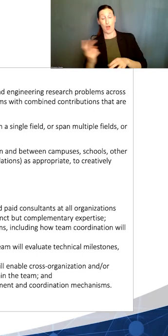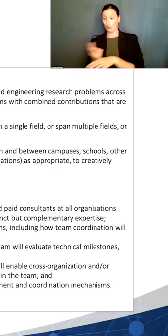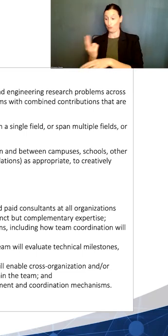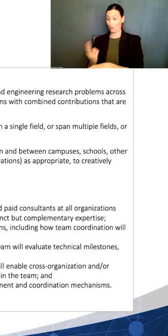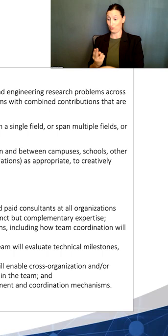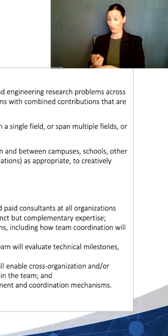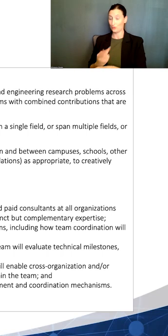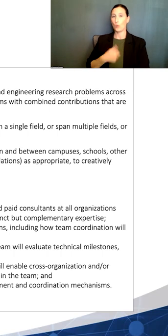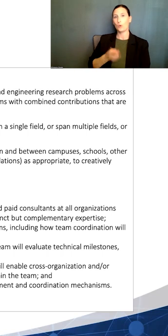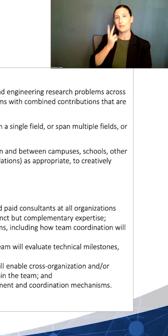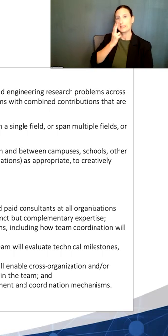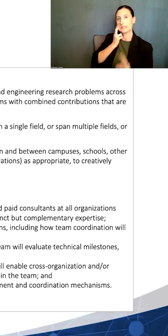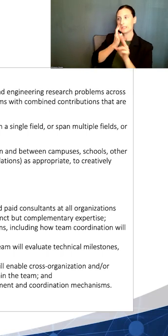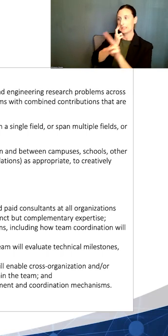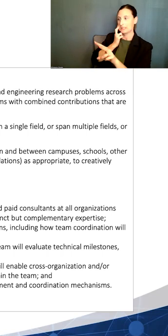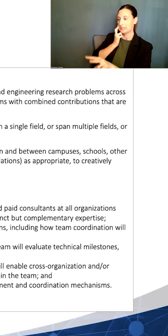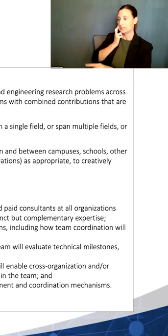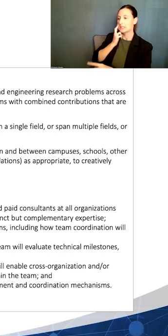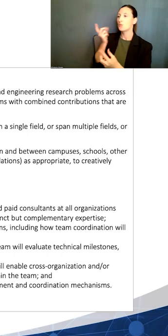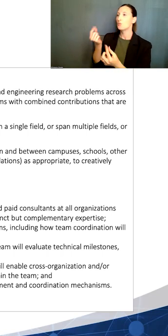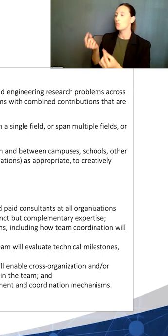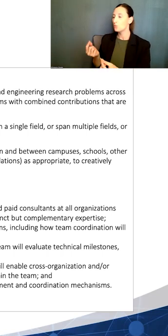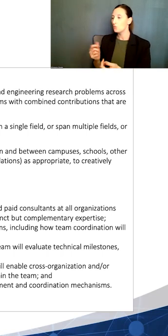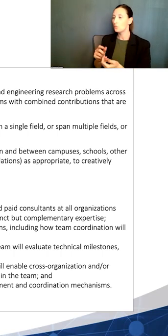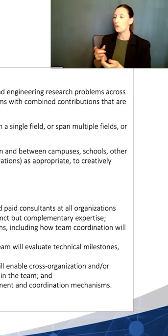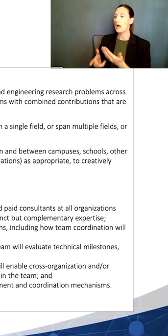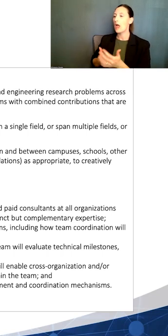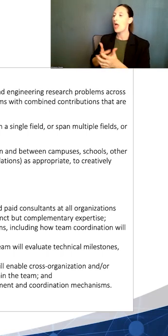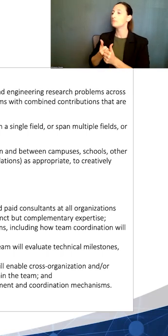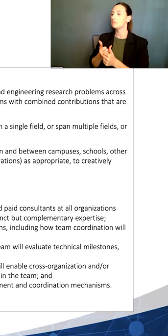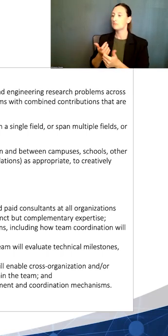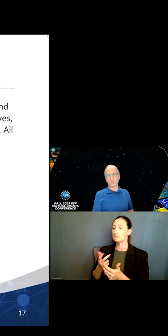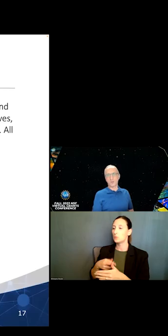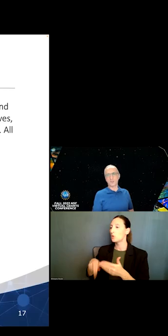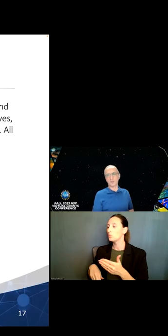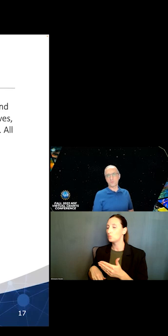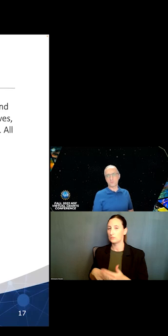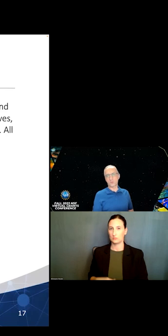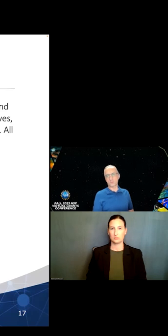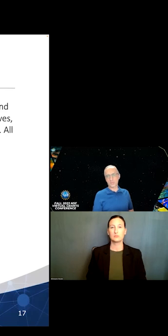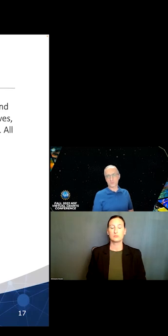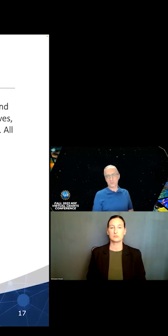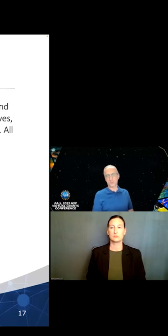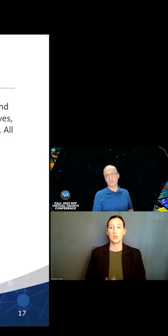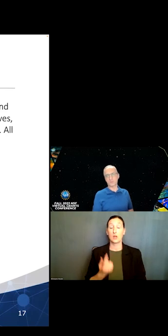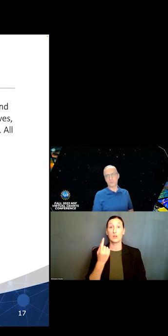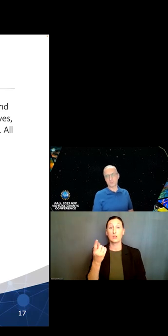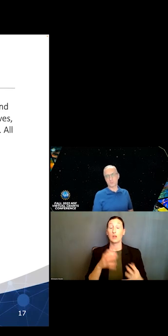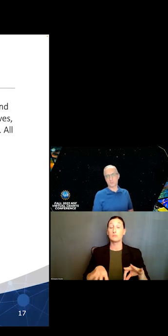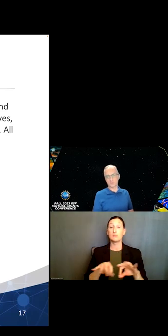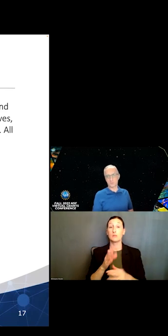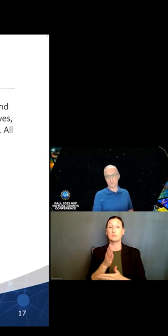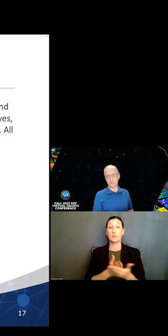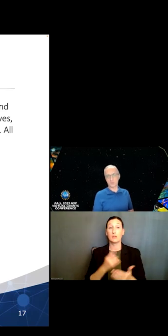that are obtained from that particular funding. One very important aspect for the